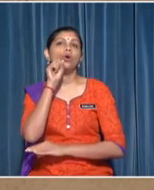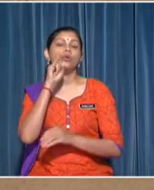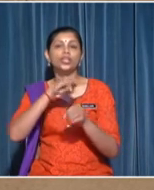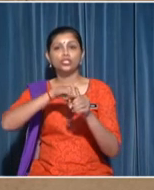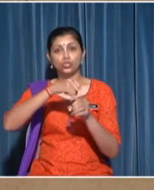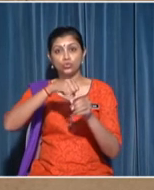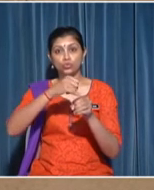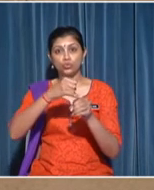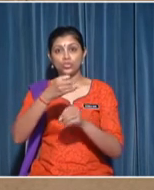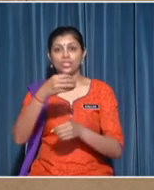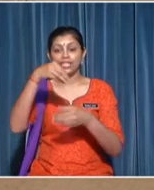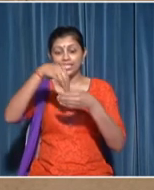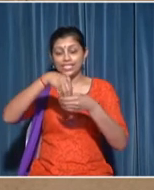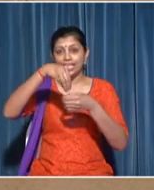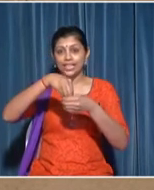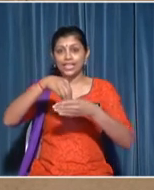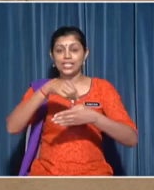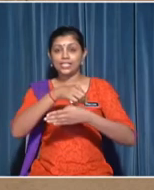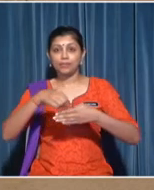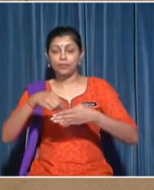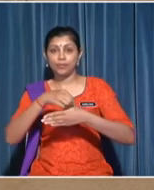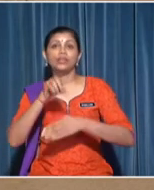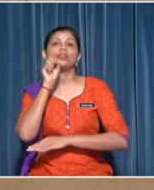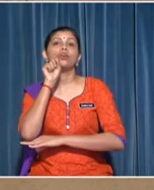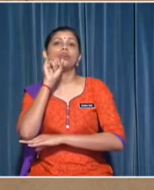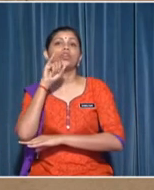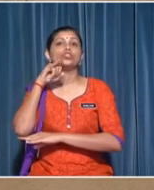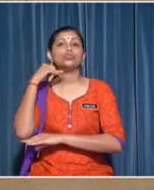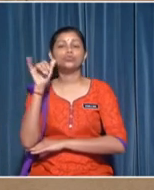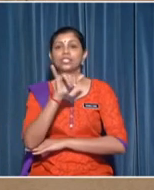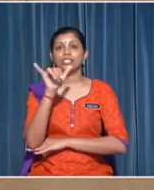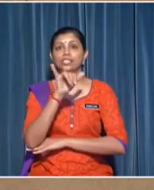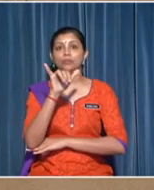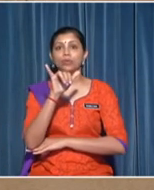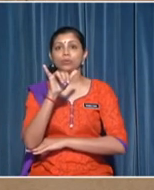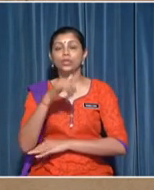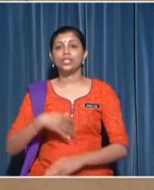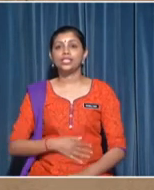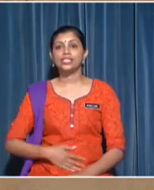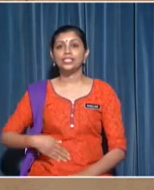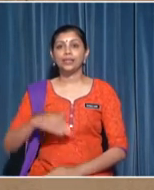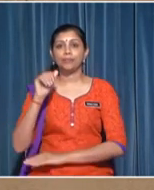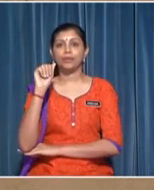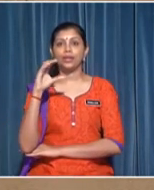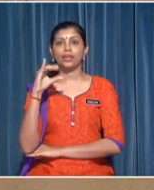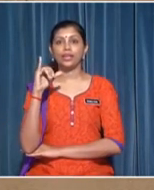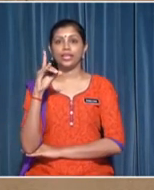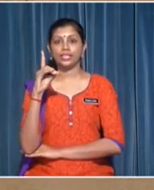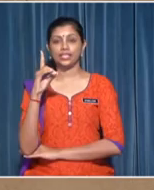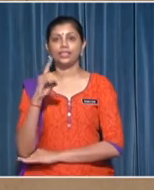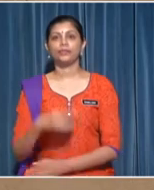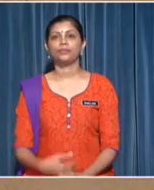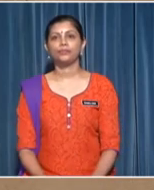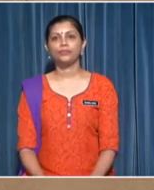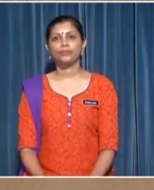Okay, remember the orange juice represents the stomach acid. So we're gonna add in some